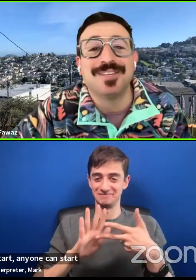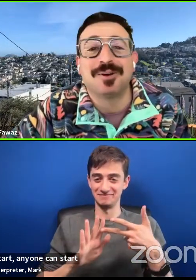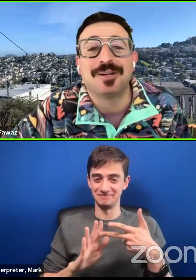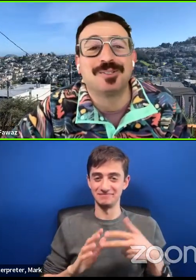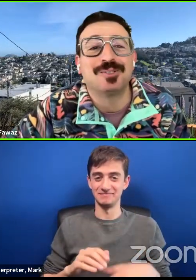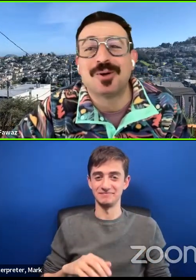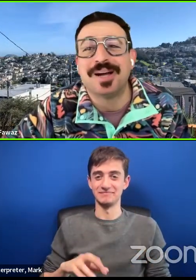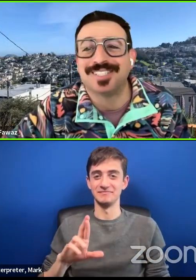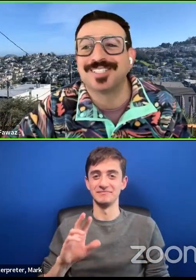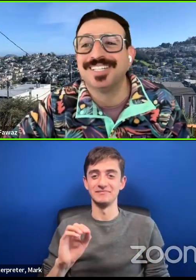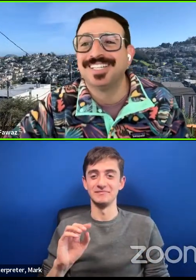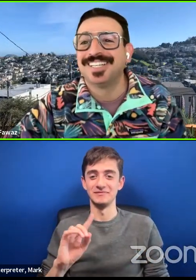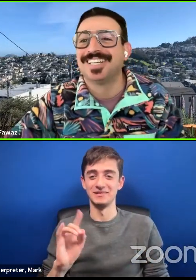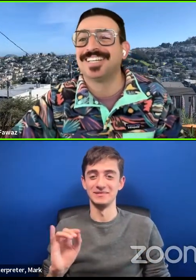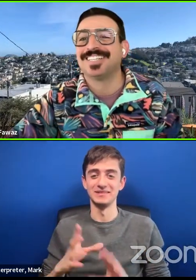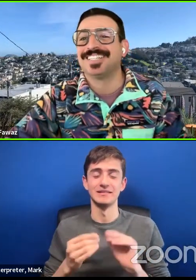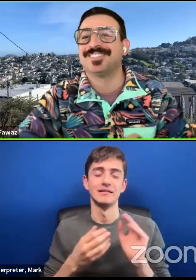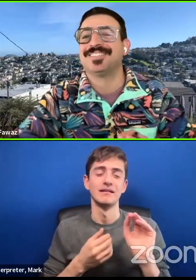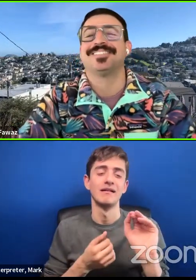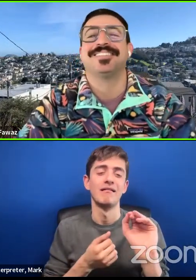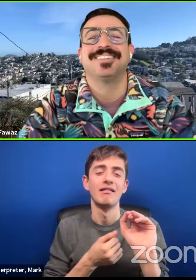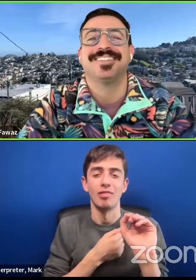I just want to say, I love these questions so much.